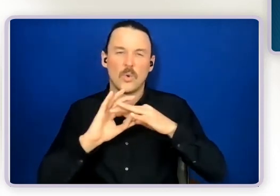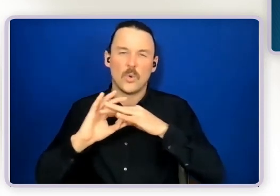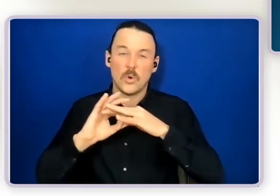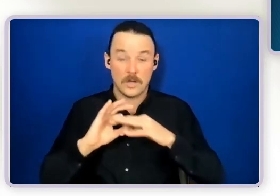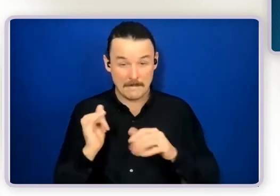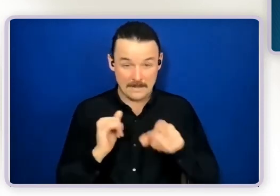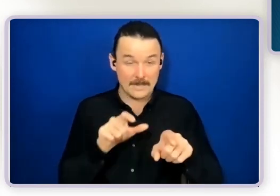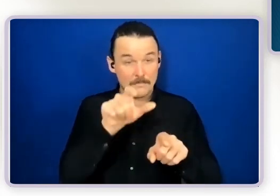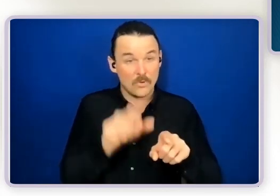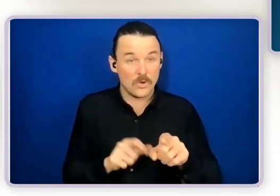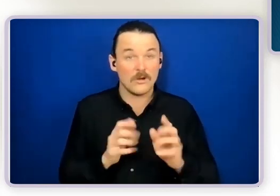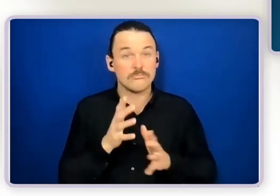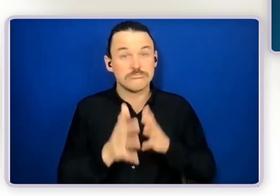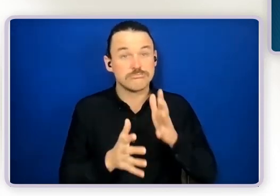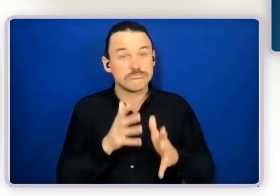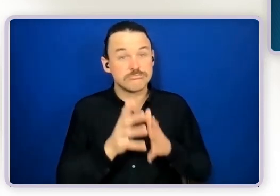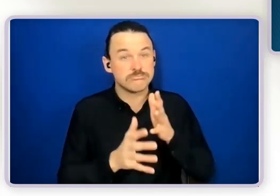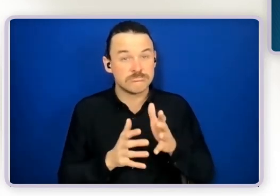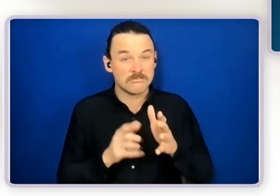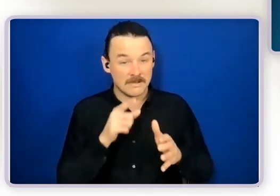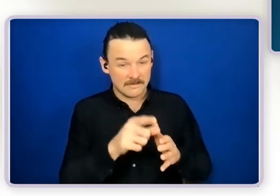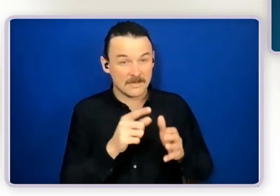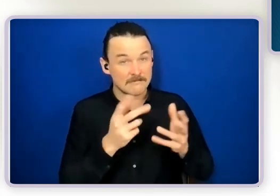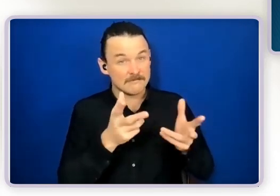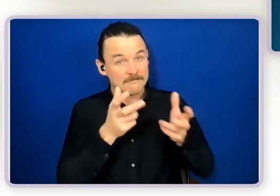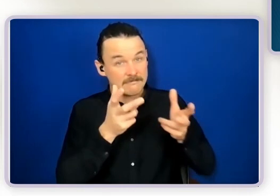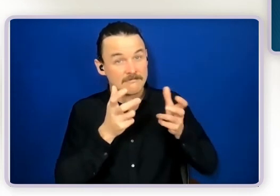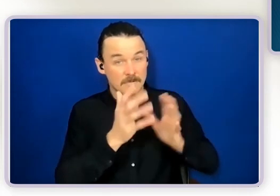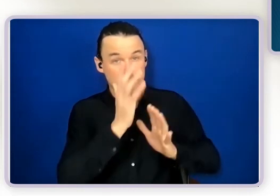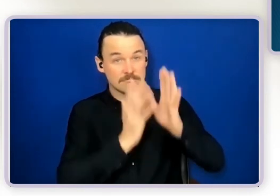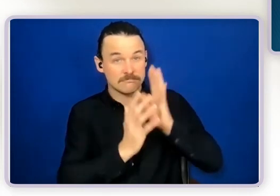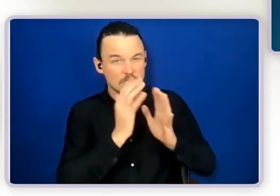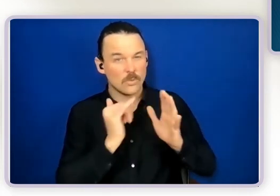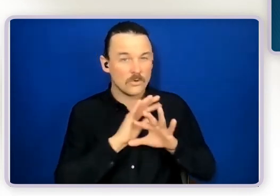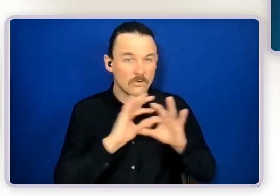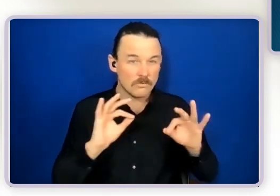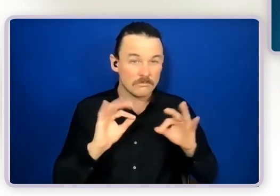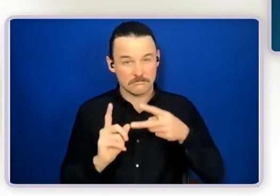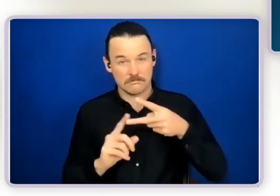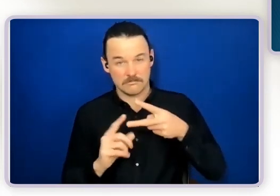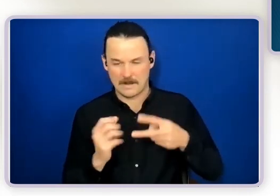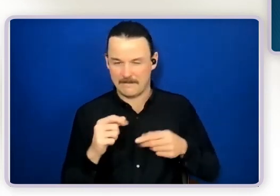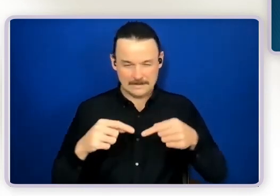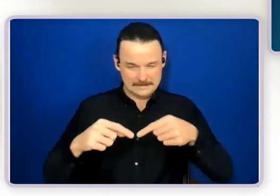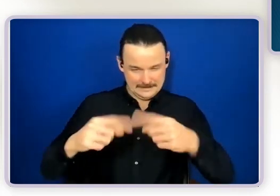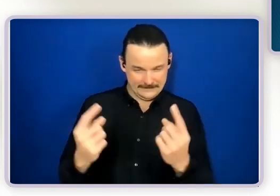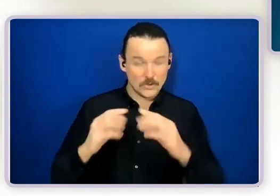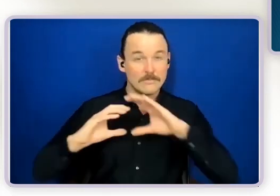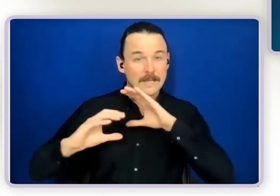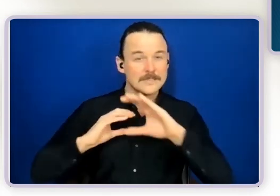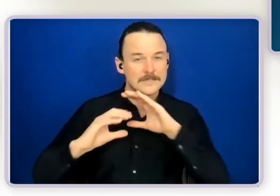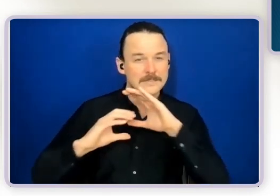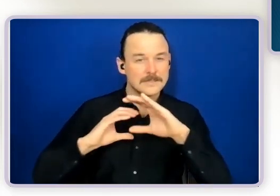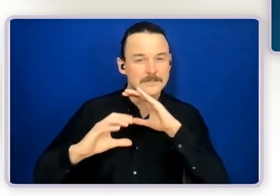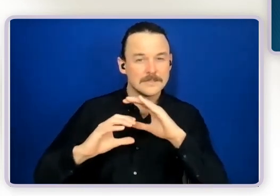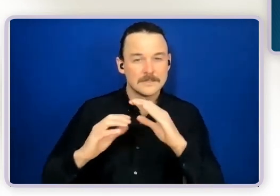are they getting Auslan? Do they use augmentative and alternative communication? What if the person can't functionally communicate? Surely that's